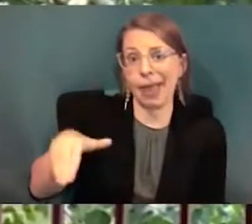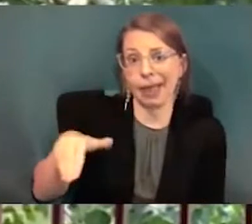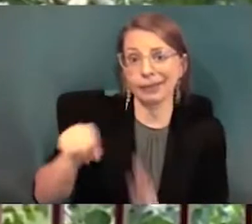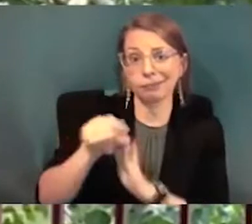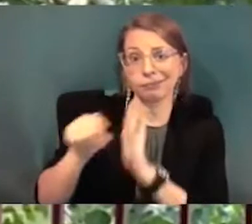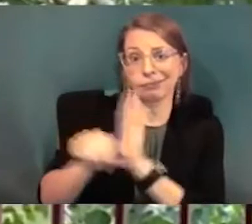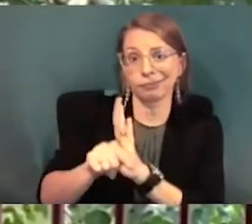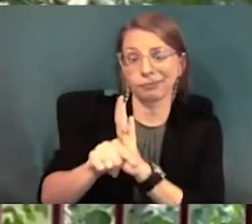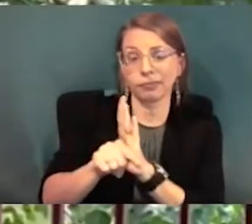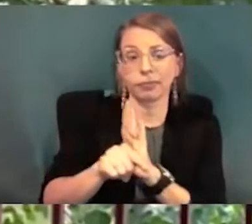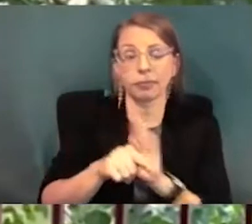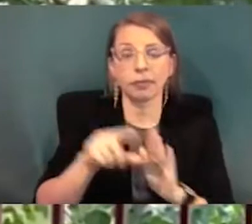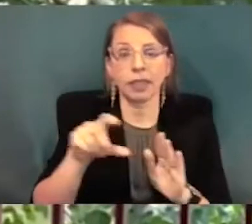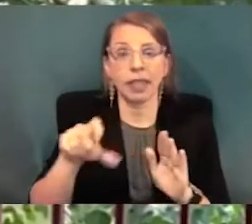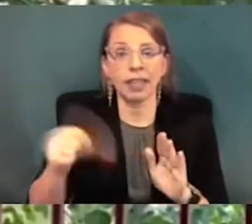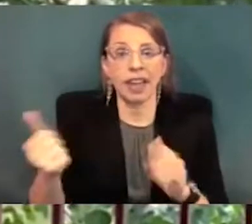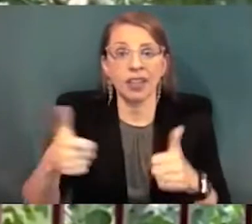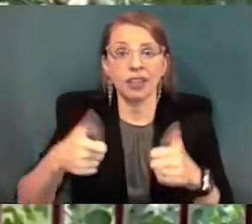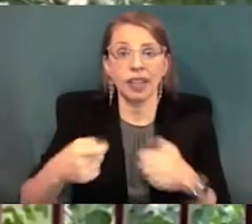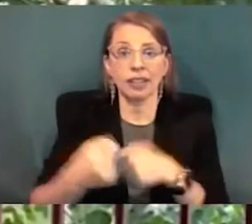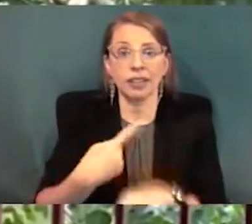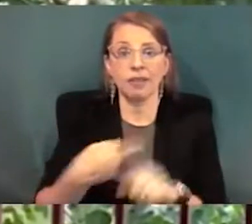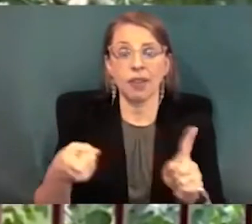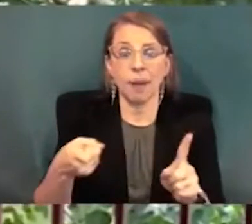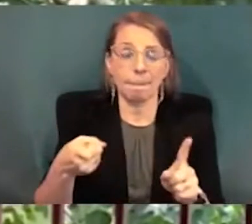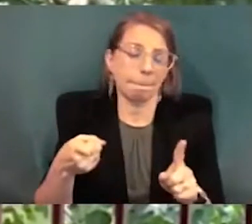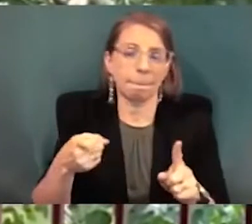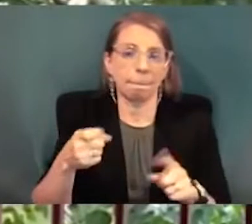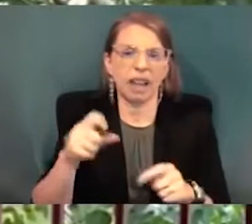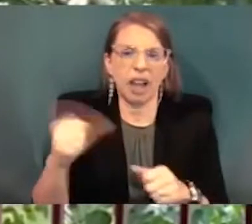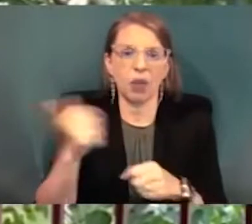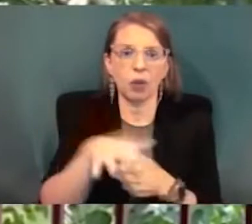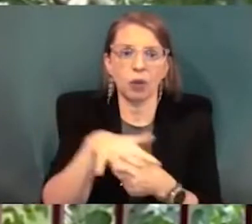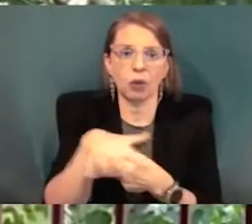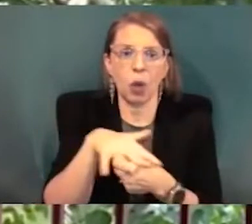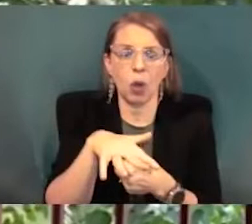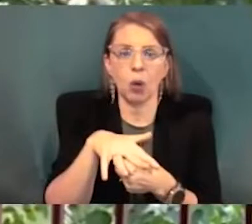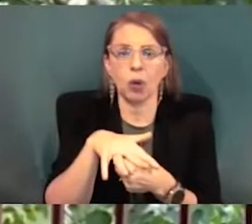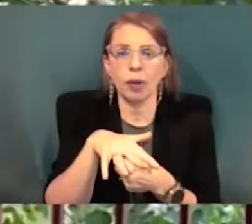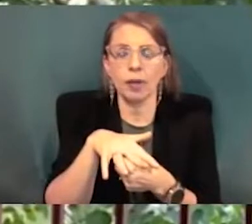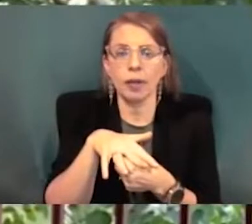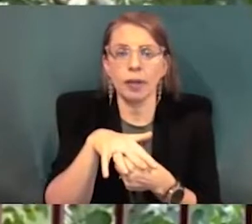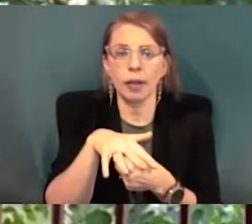got another text and another communication from another local